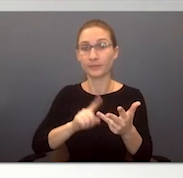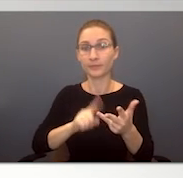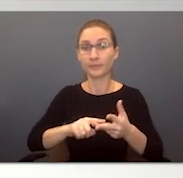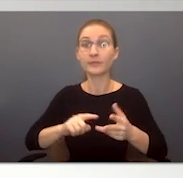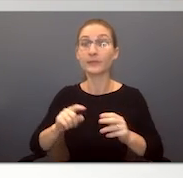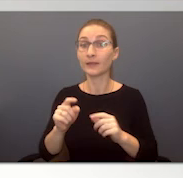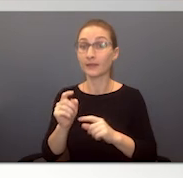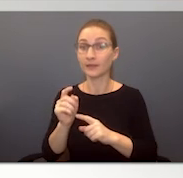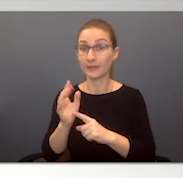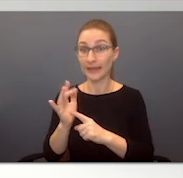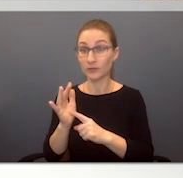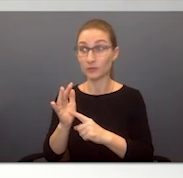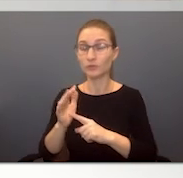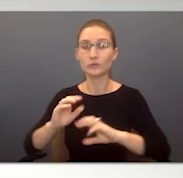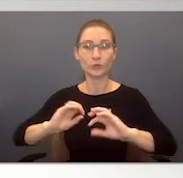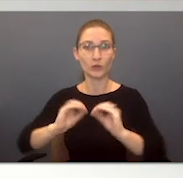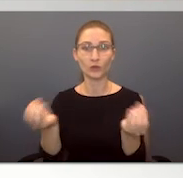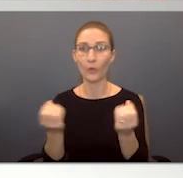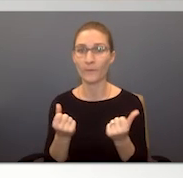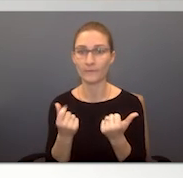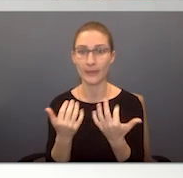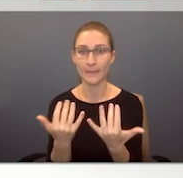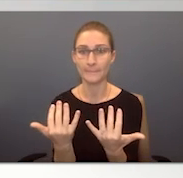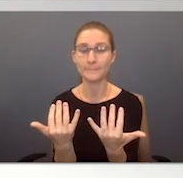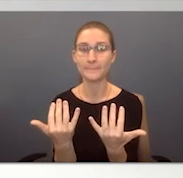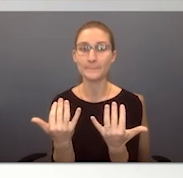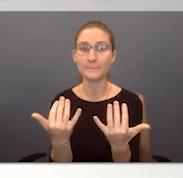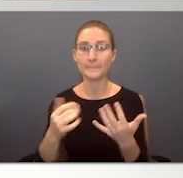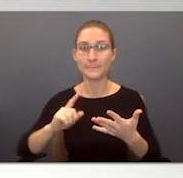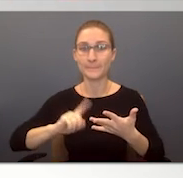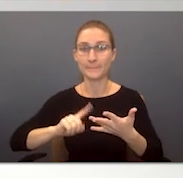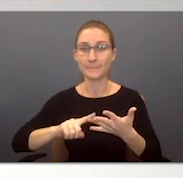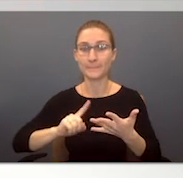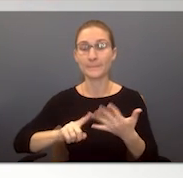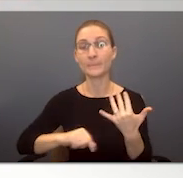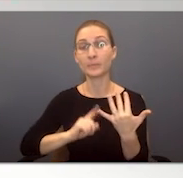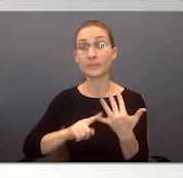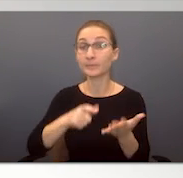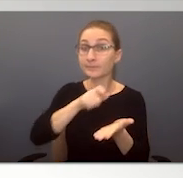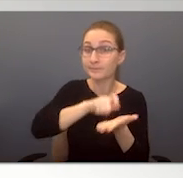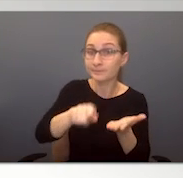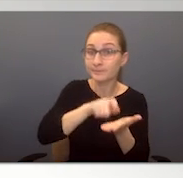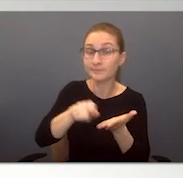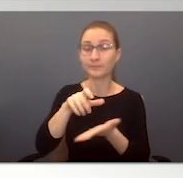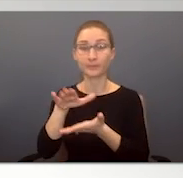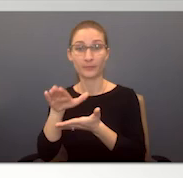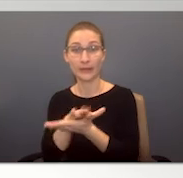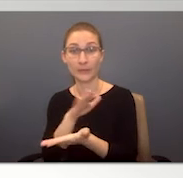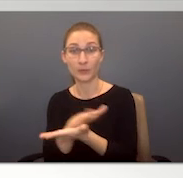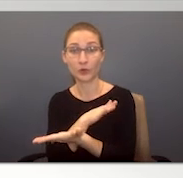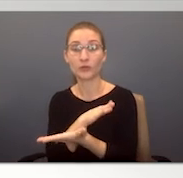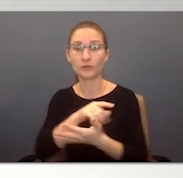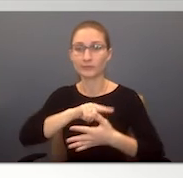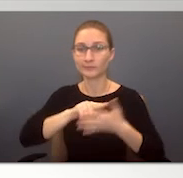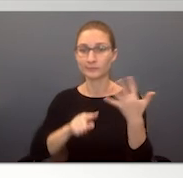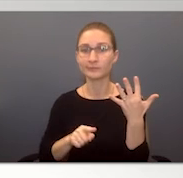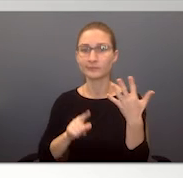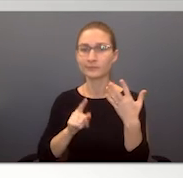Hi. For people who are on oxygen, flameless candles. Have all those things. Pen and